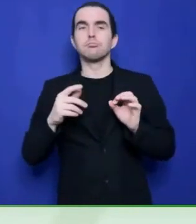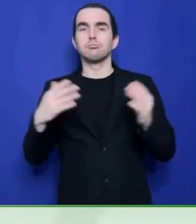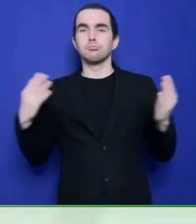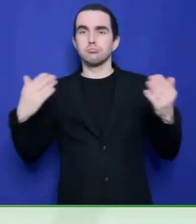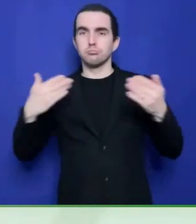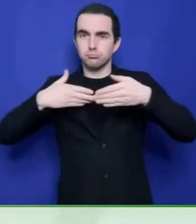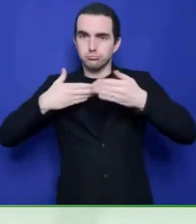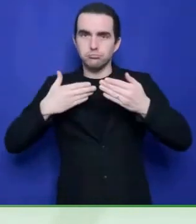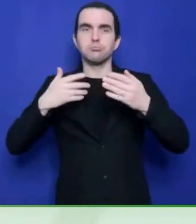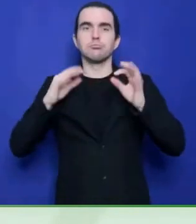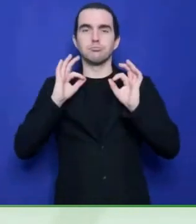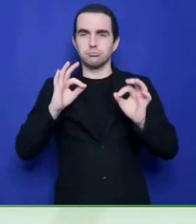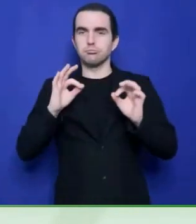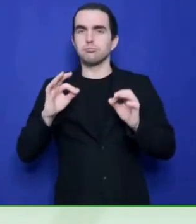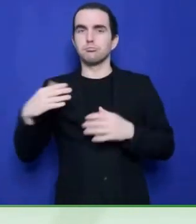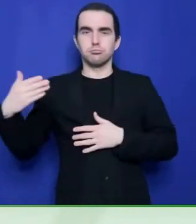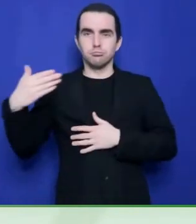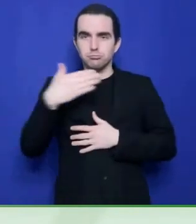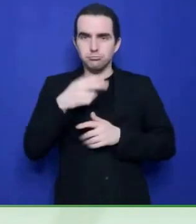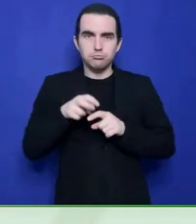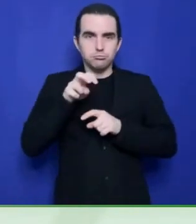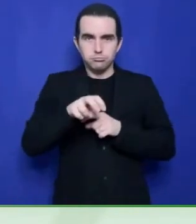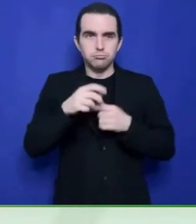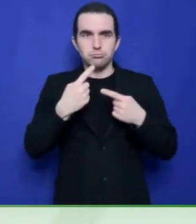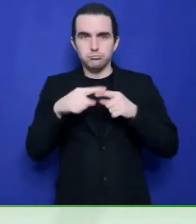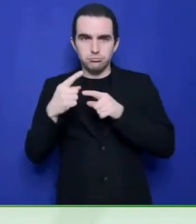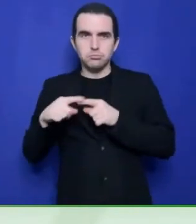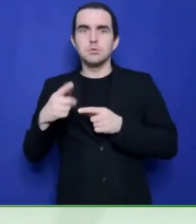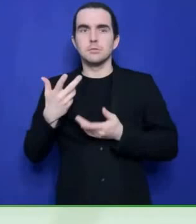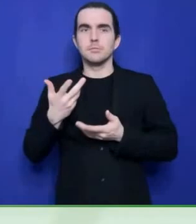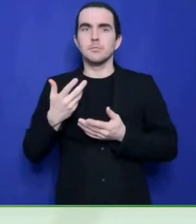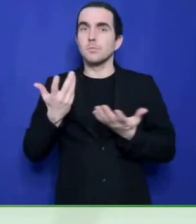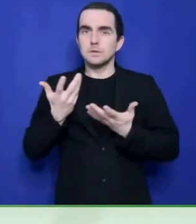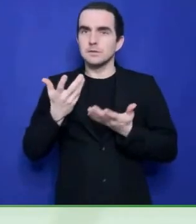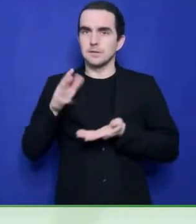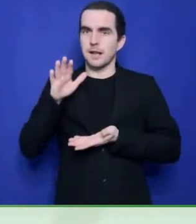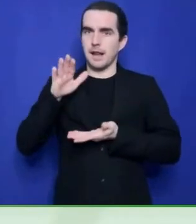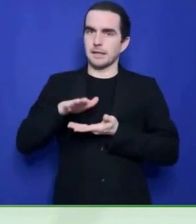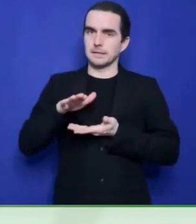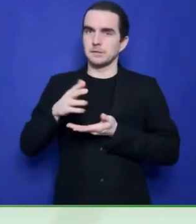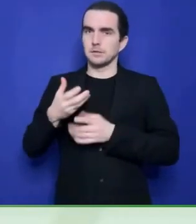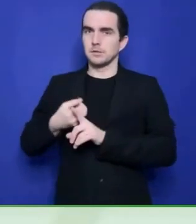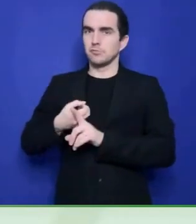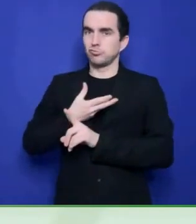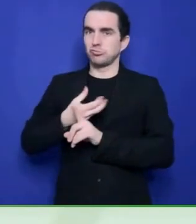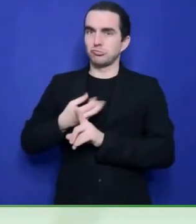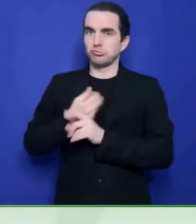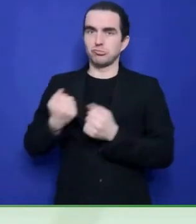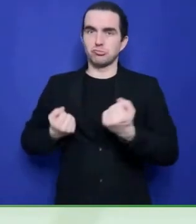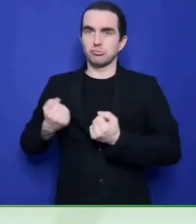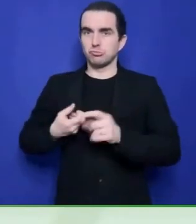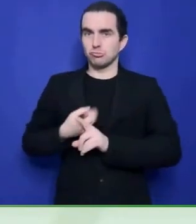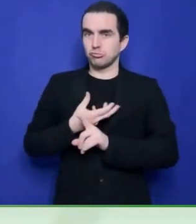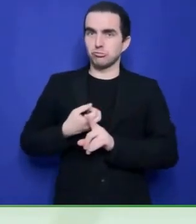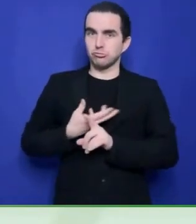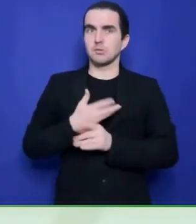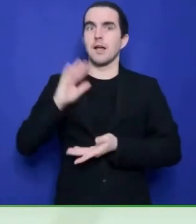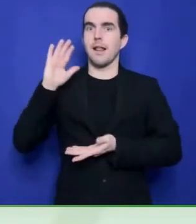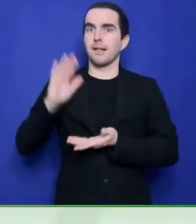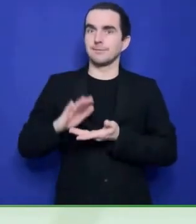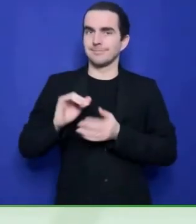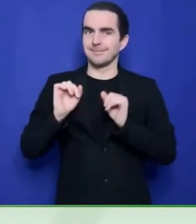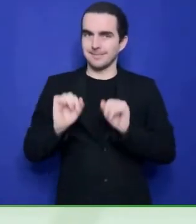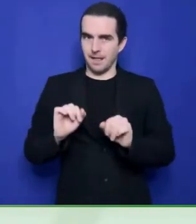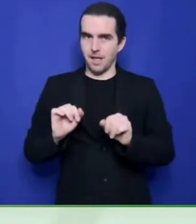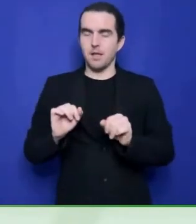base for improving city-wide infrastructure. Finally, development of the service has improved